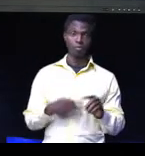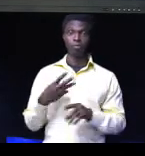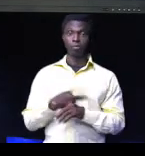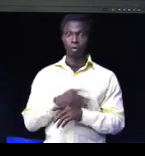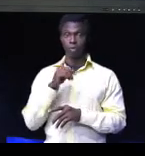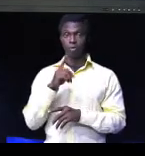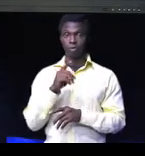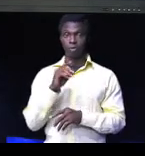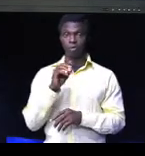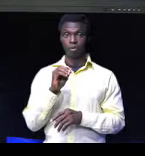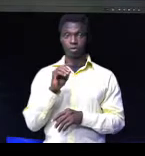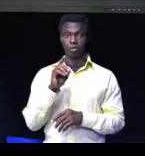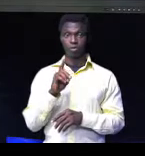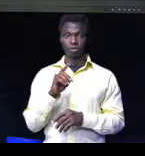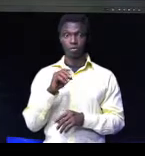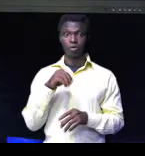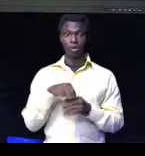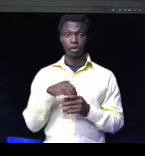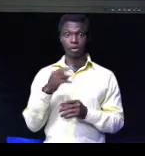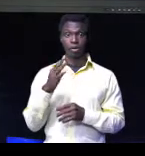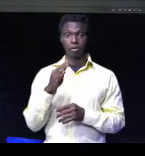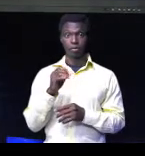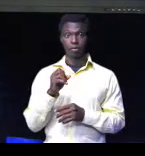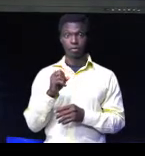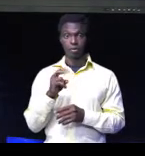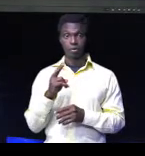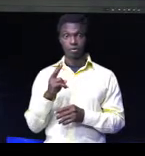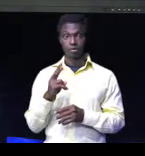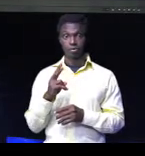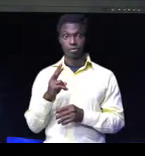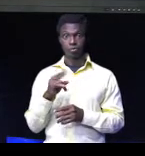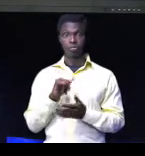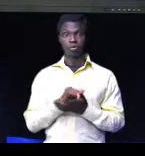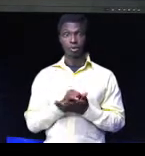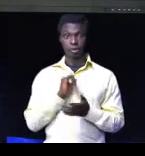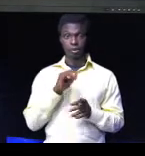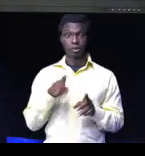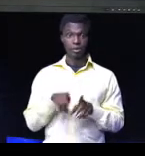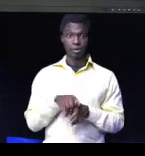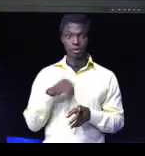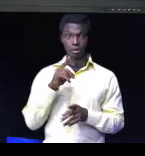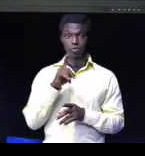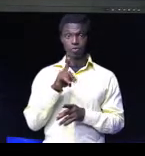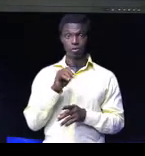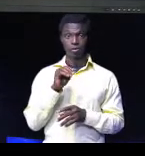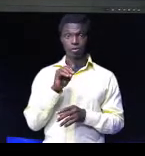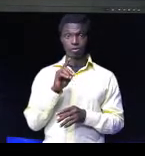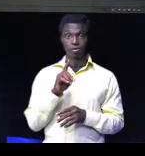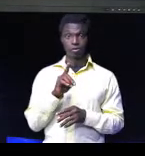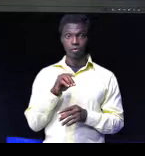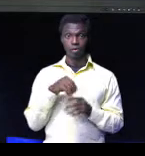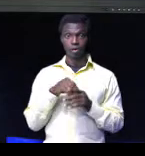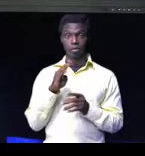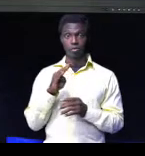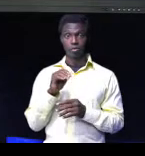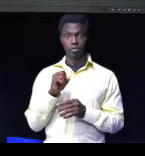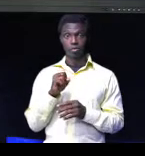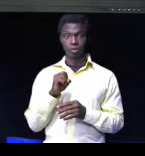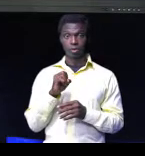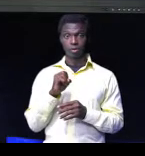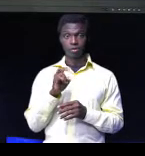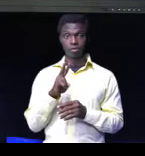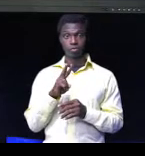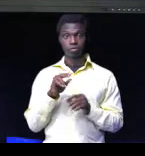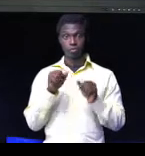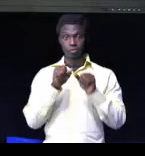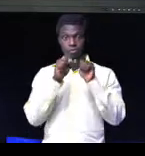2 by 101 in base 2. And that's basically like saying 101 in base 2